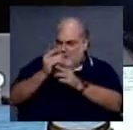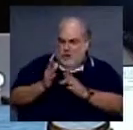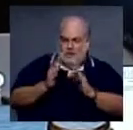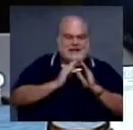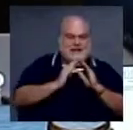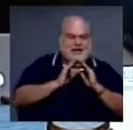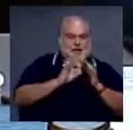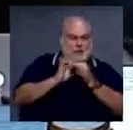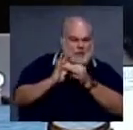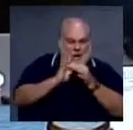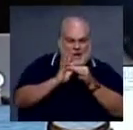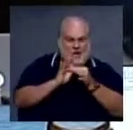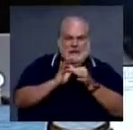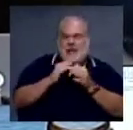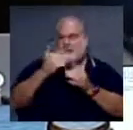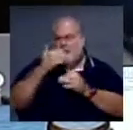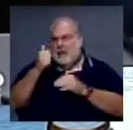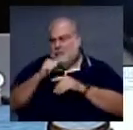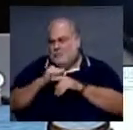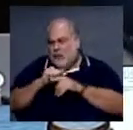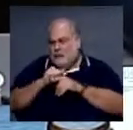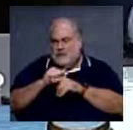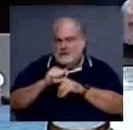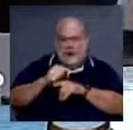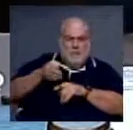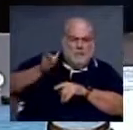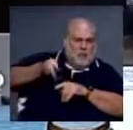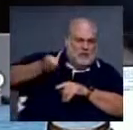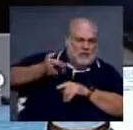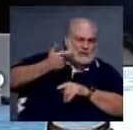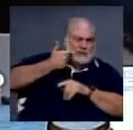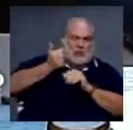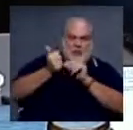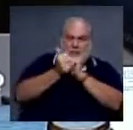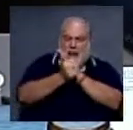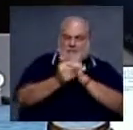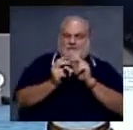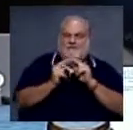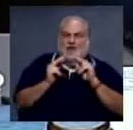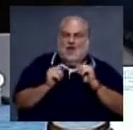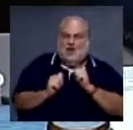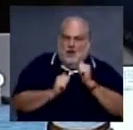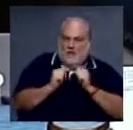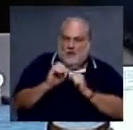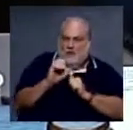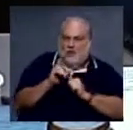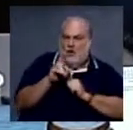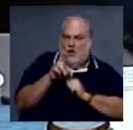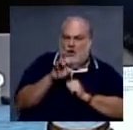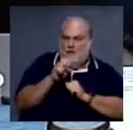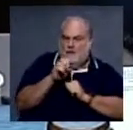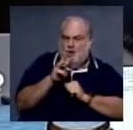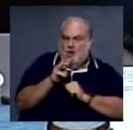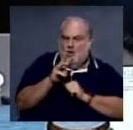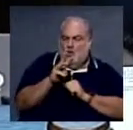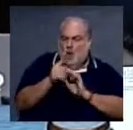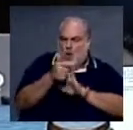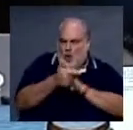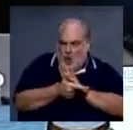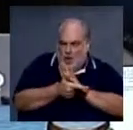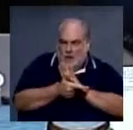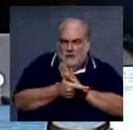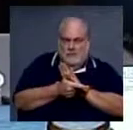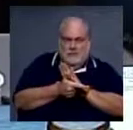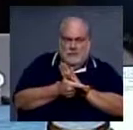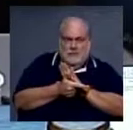initiative, looking at best practices. Baltimore just recently passed a very aggressive curfew ordinance, and so you